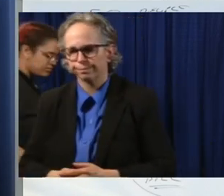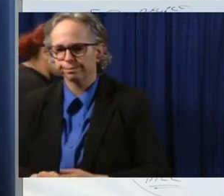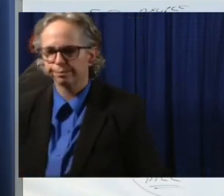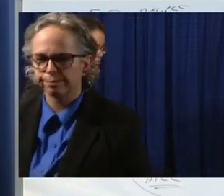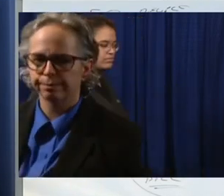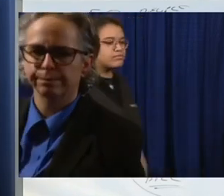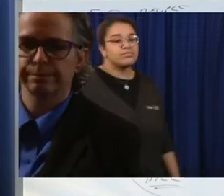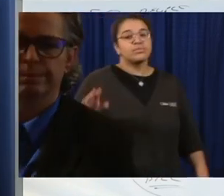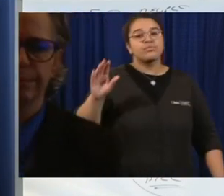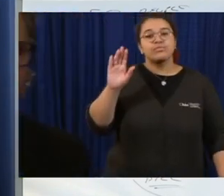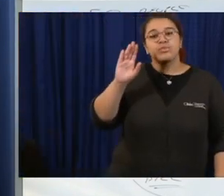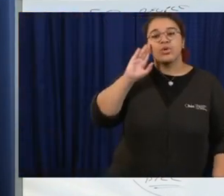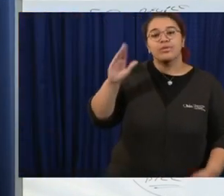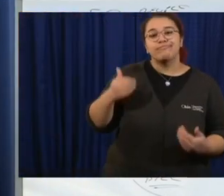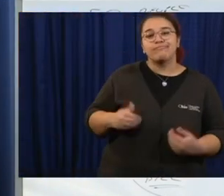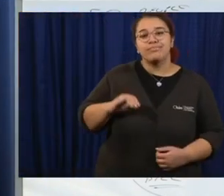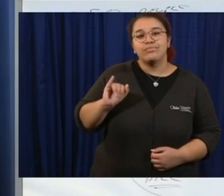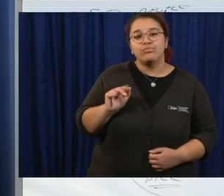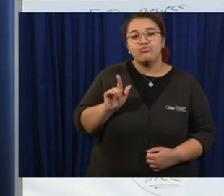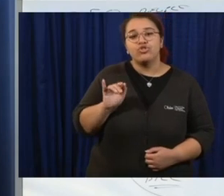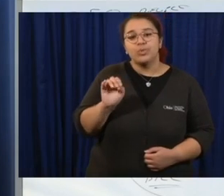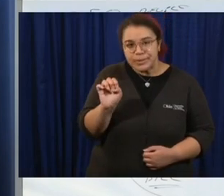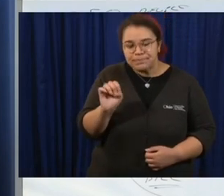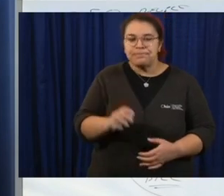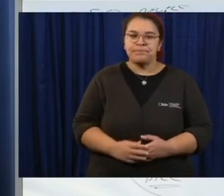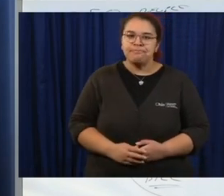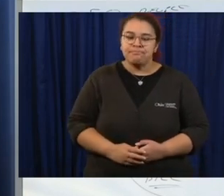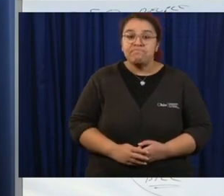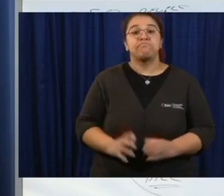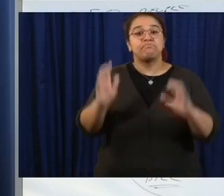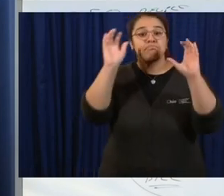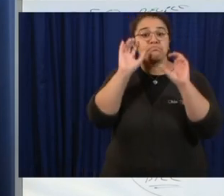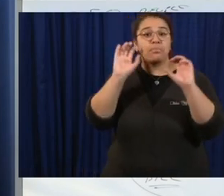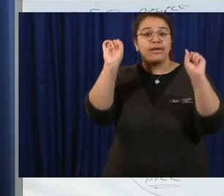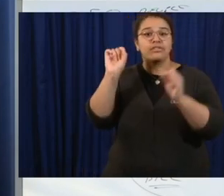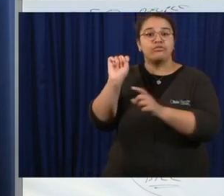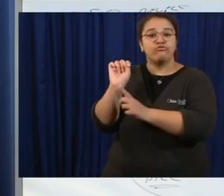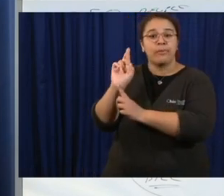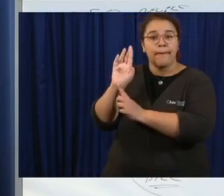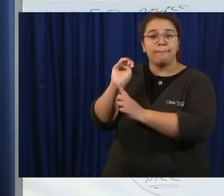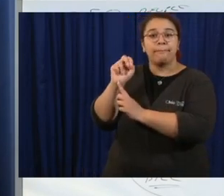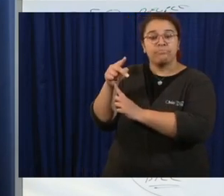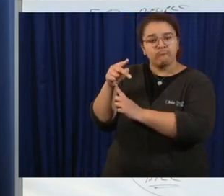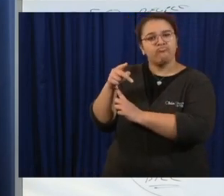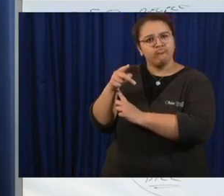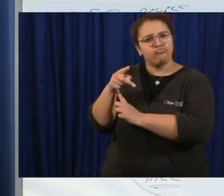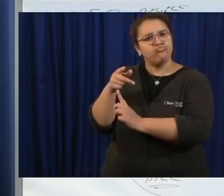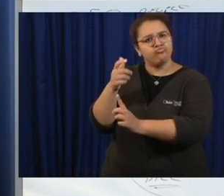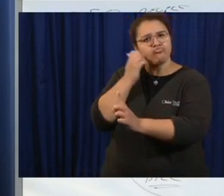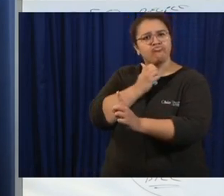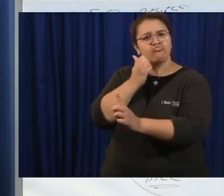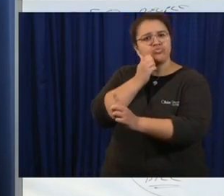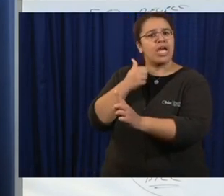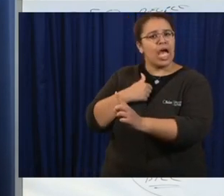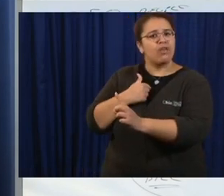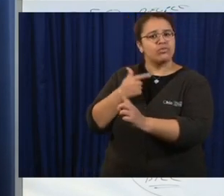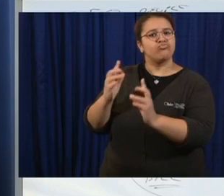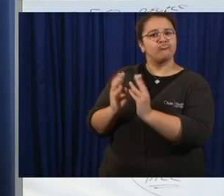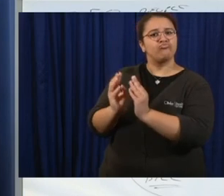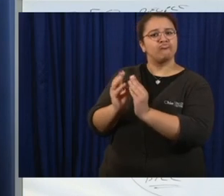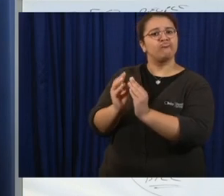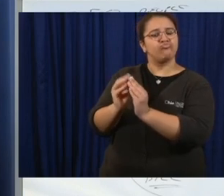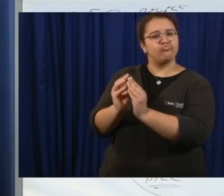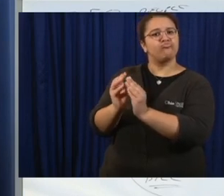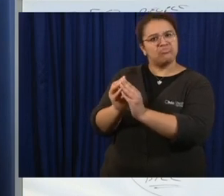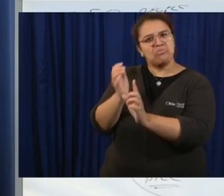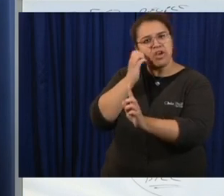President Donald Trump is holding briefings, obviously, on the virus as you are, and some of the medical information